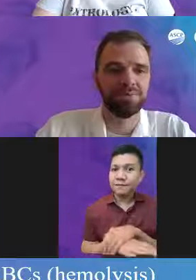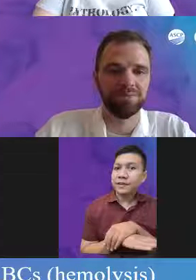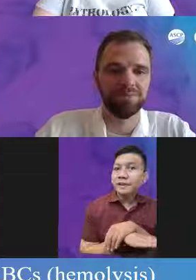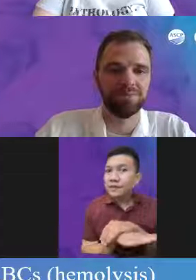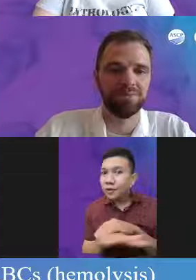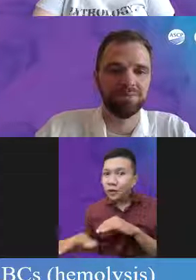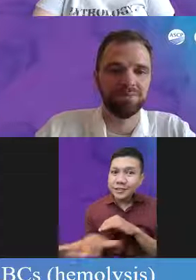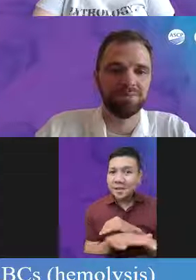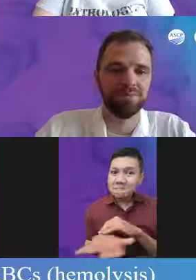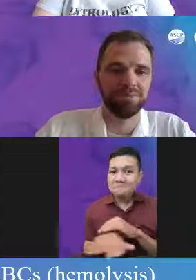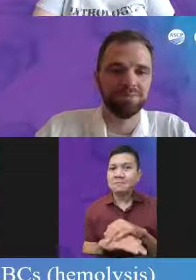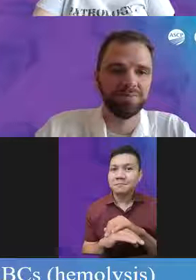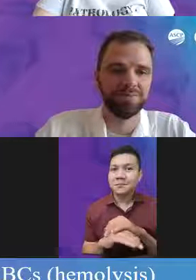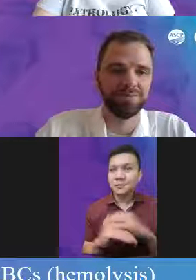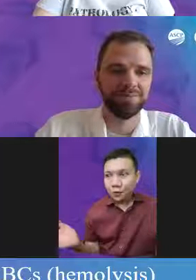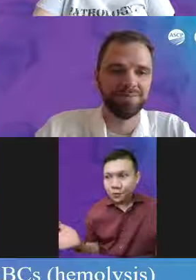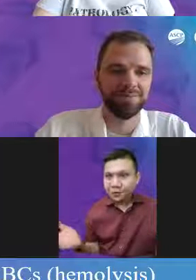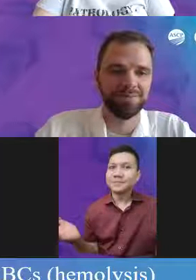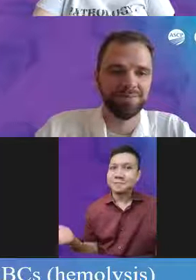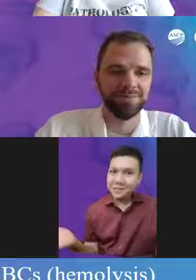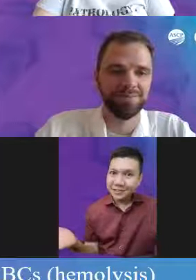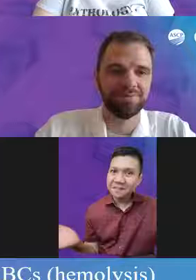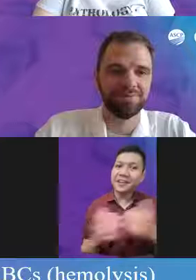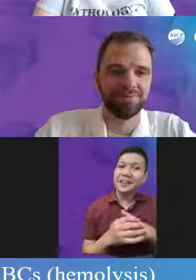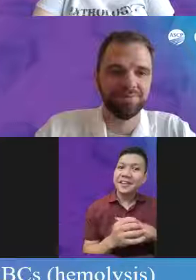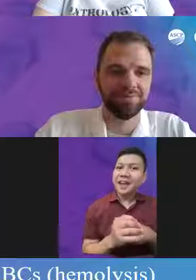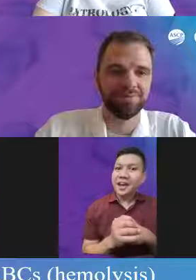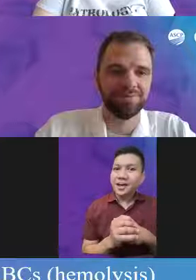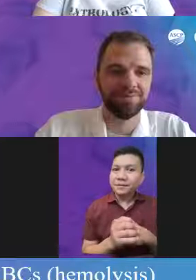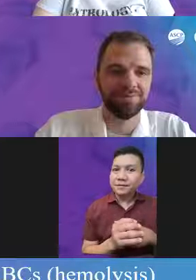smear. If it's all the same, clonal, hereditary,